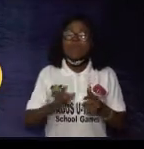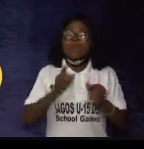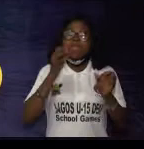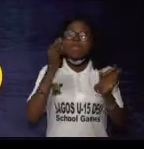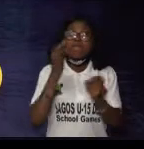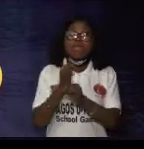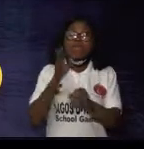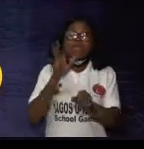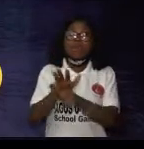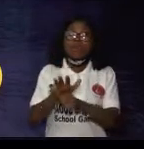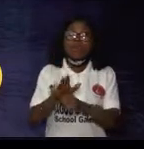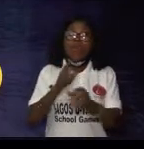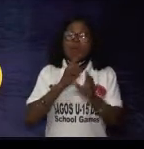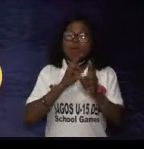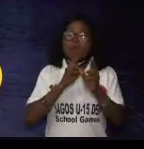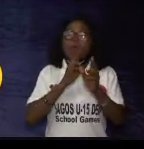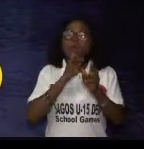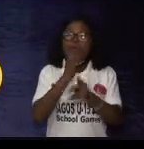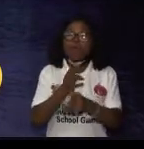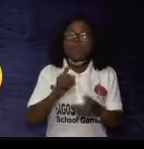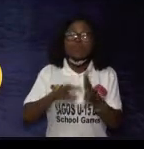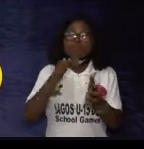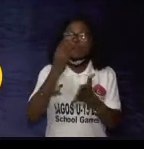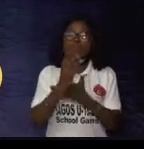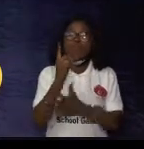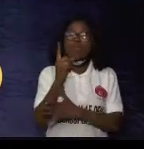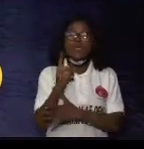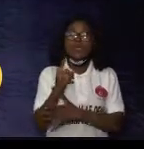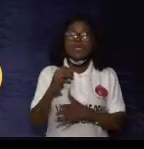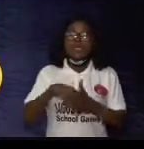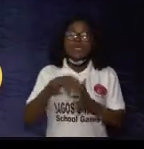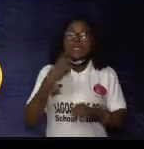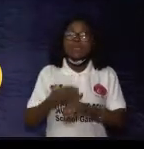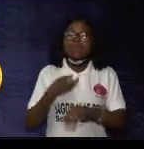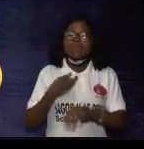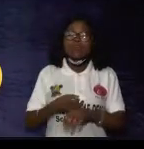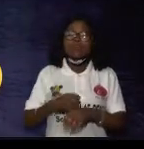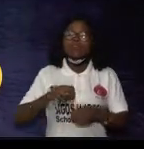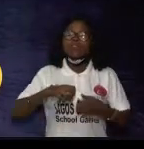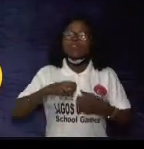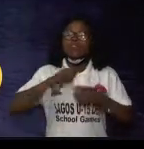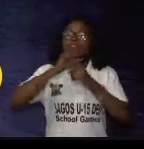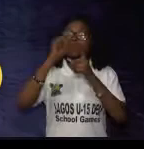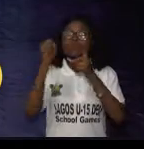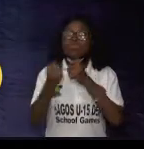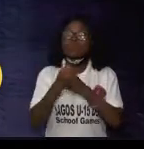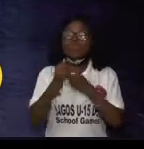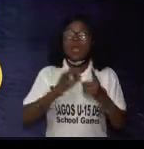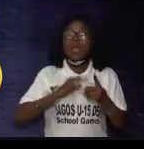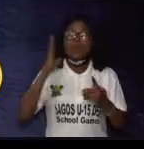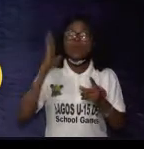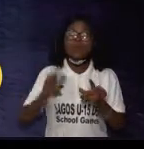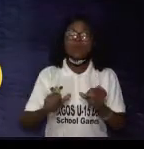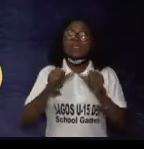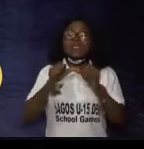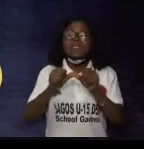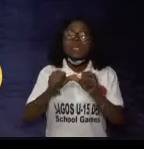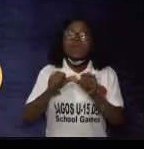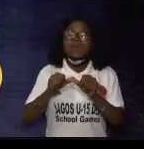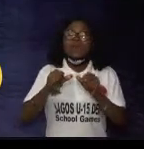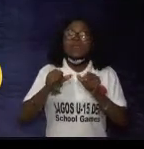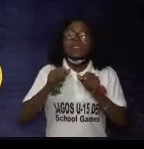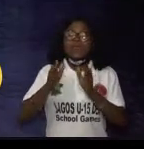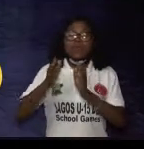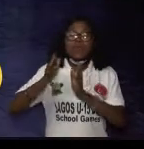to someone, especially in a difficult situation. I will stand by you